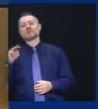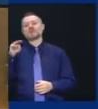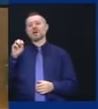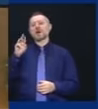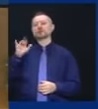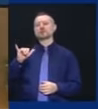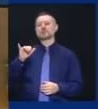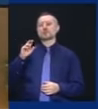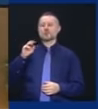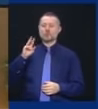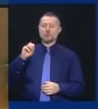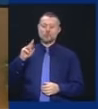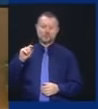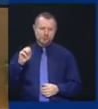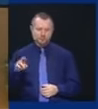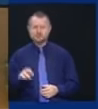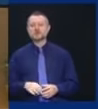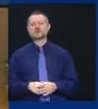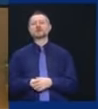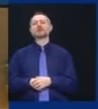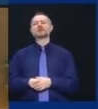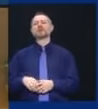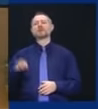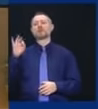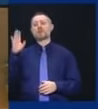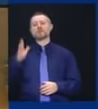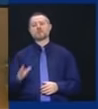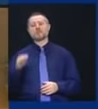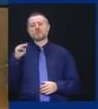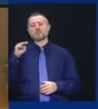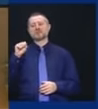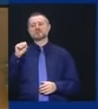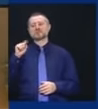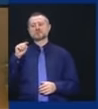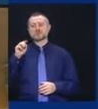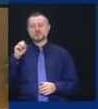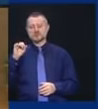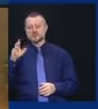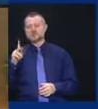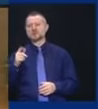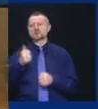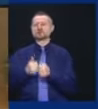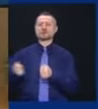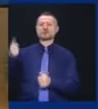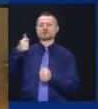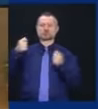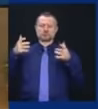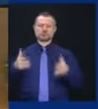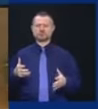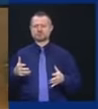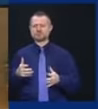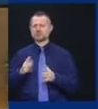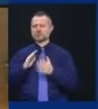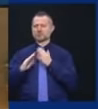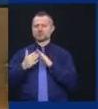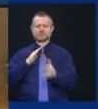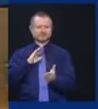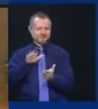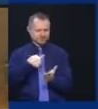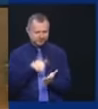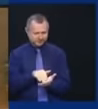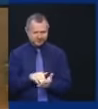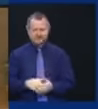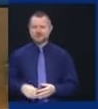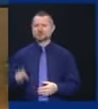Baptist Church, Haverstraw. Pastor Jim Bostick, executive director of the Nepperham Community Center. Reverend